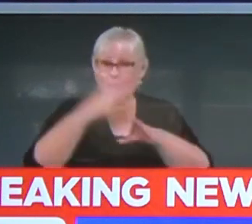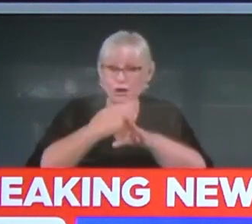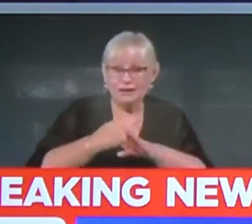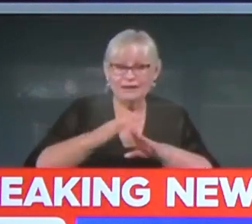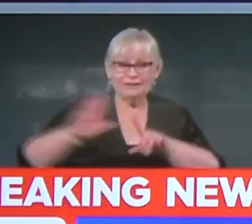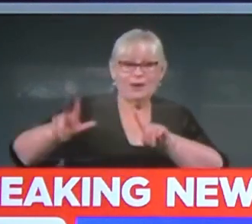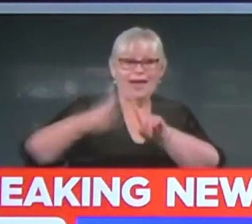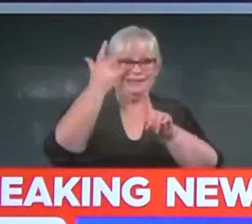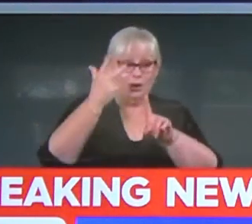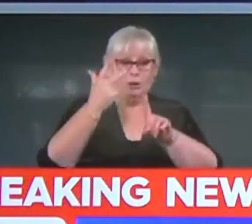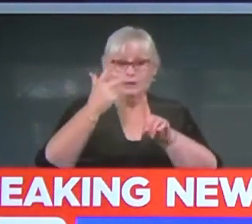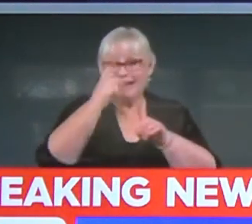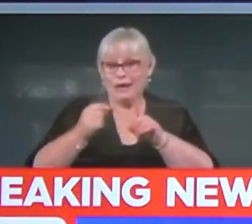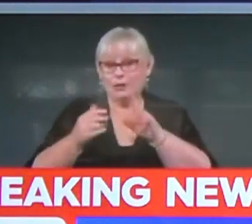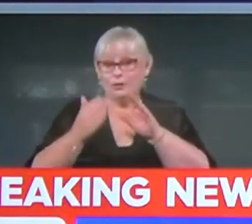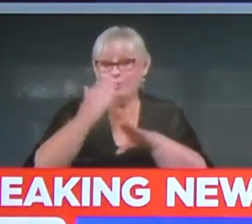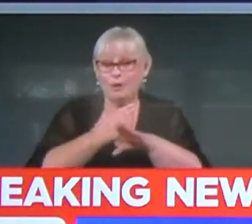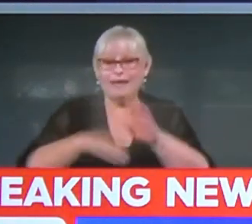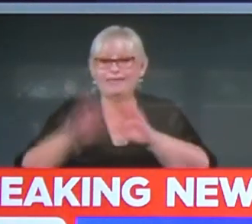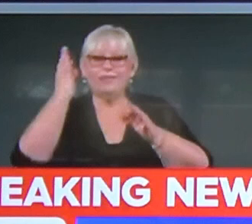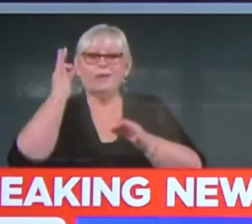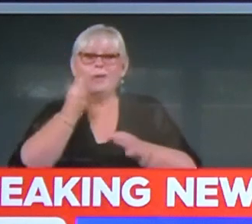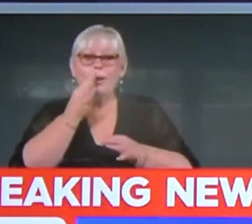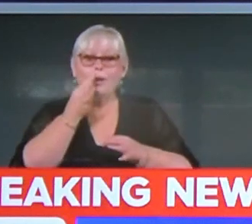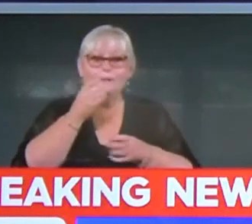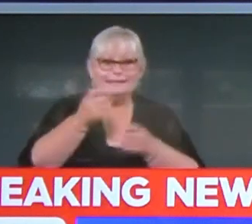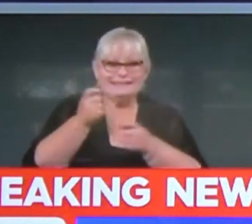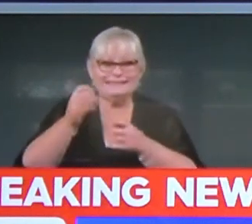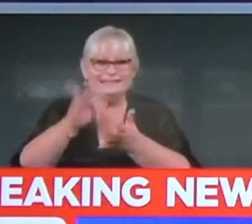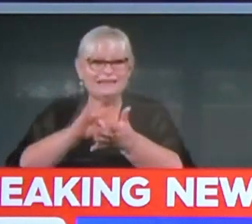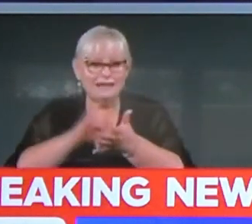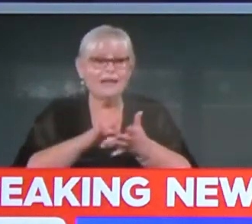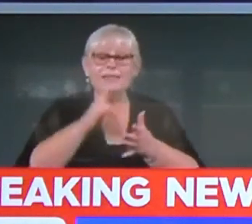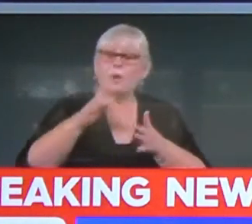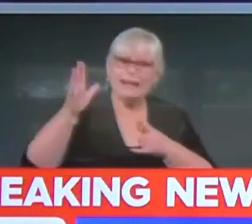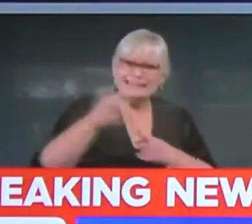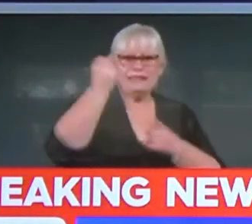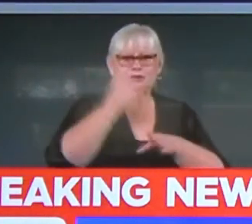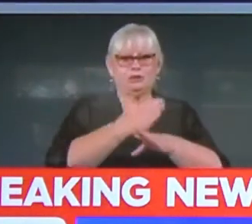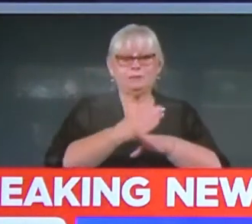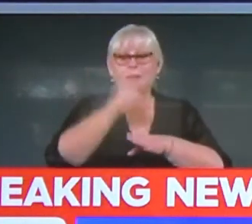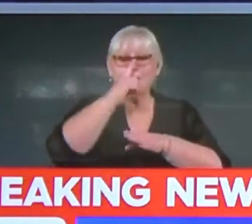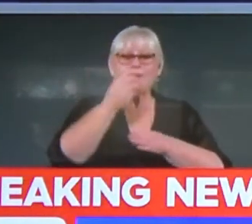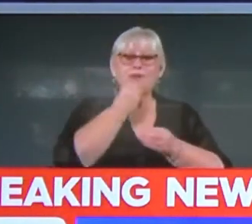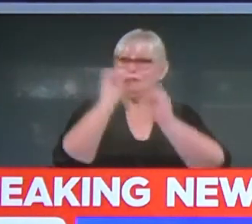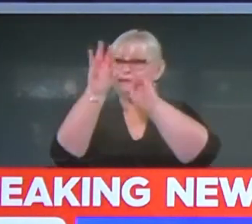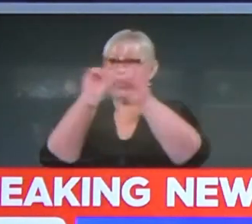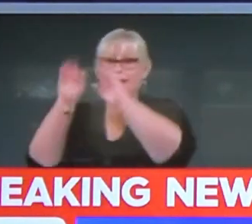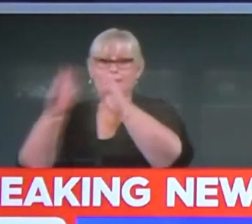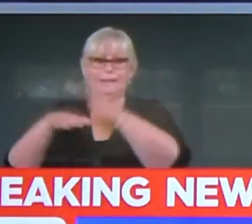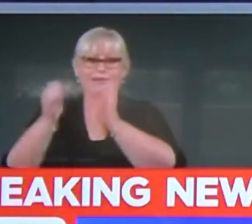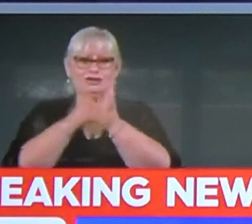o'clock under the new arrangements in the call centres. These are all essential jobs. People who are stacking shelves, that's